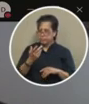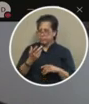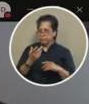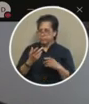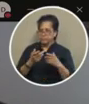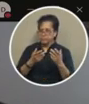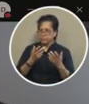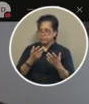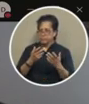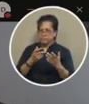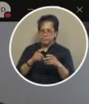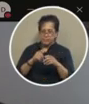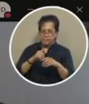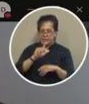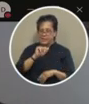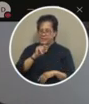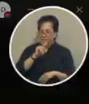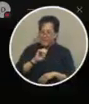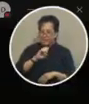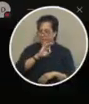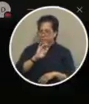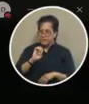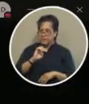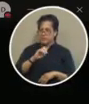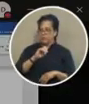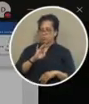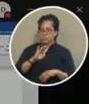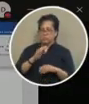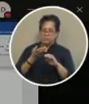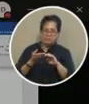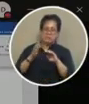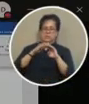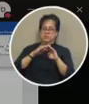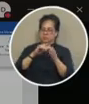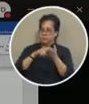egregious late fees or other sort of additional payments